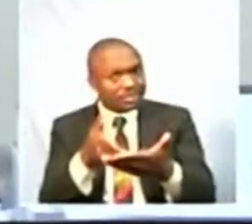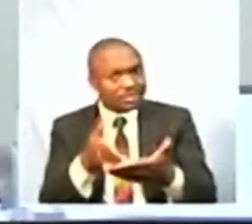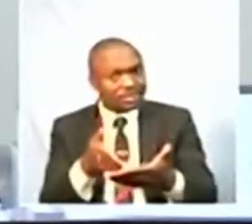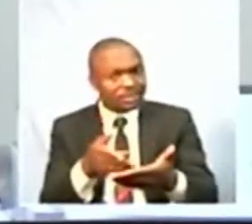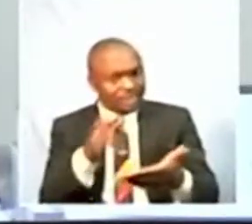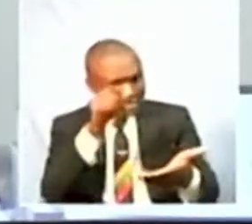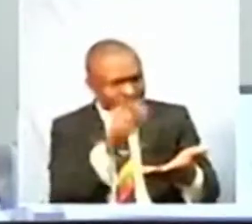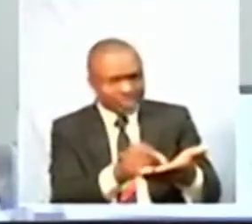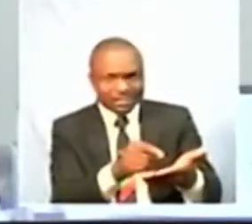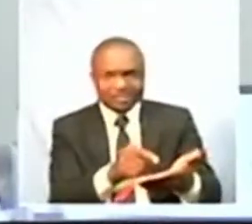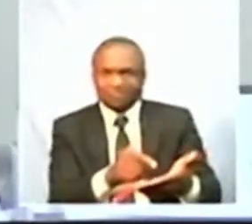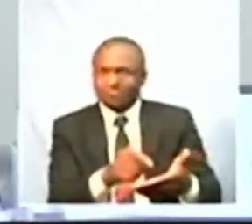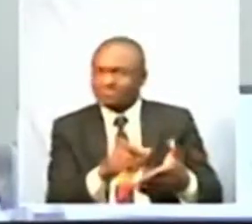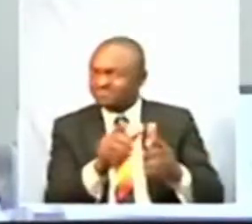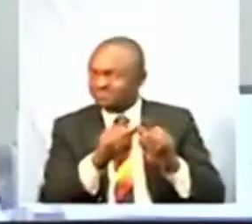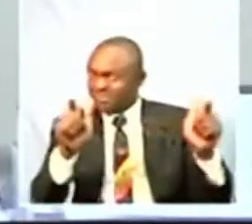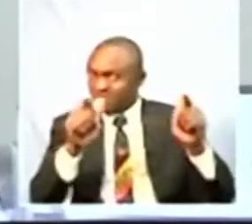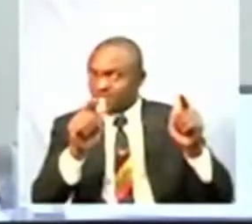this could have been an issue.